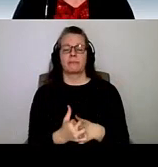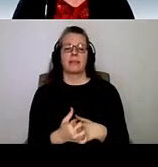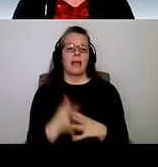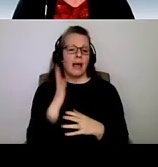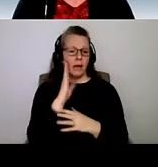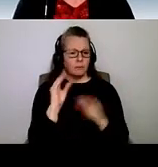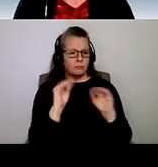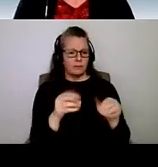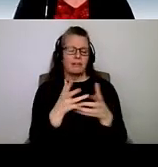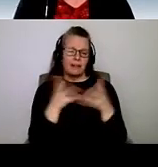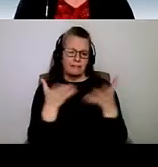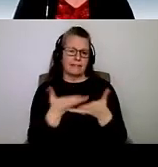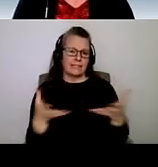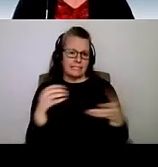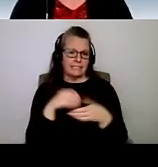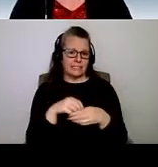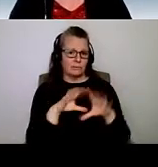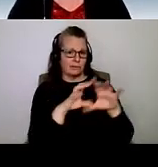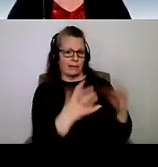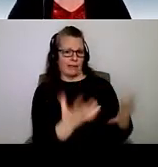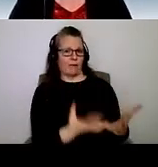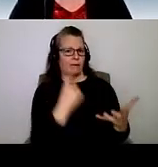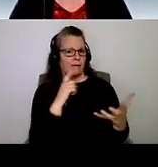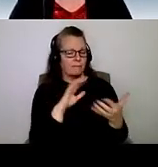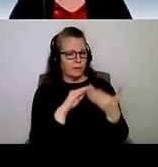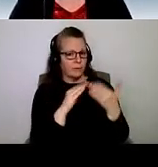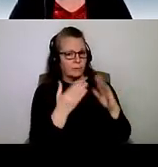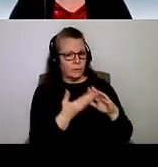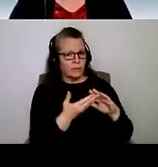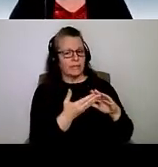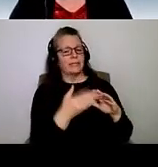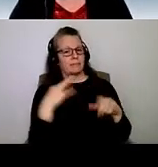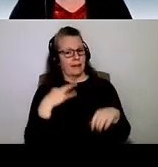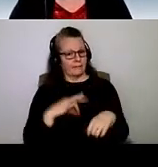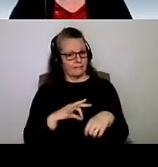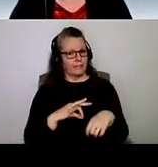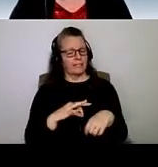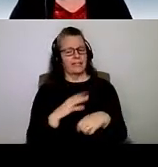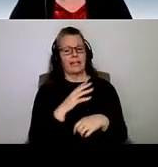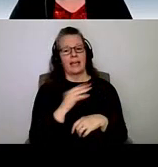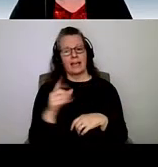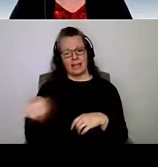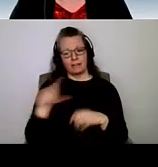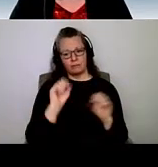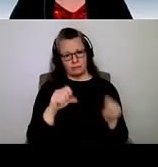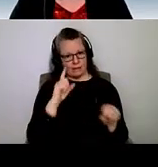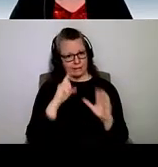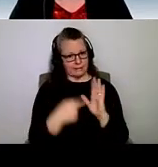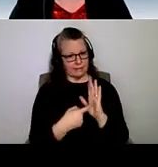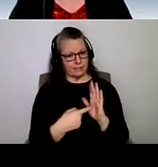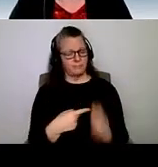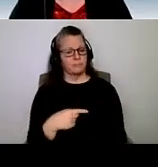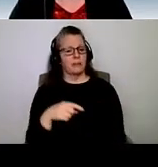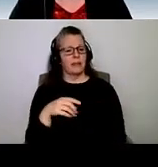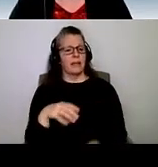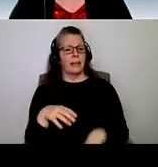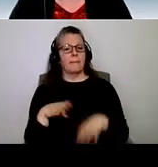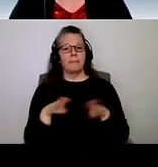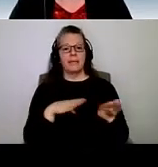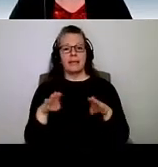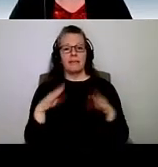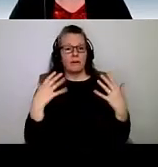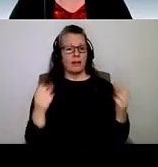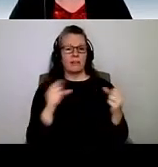into the bucket of community benefit. And as you can see, behavioral health is really